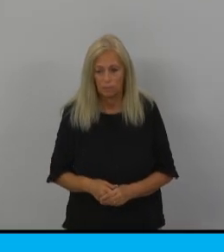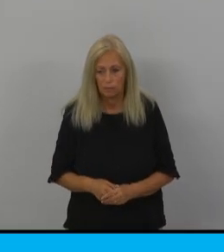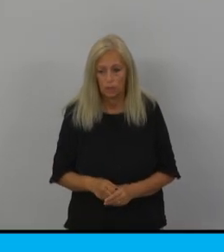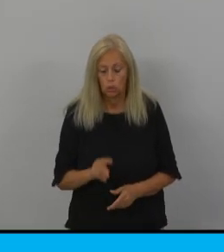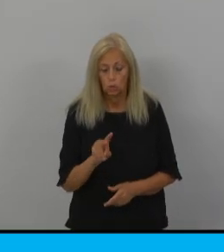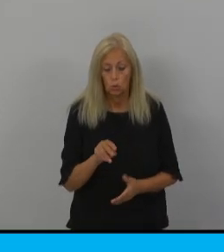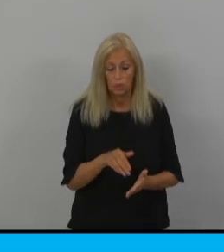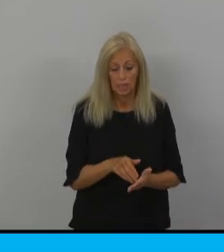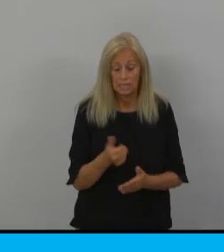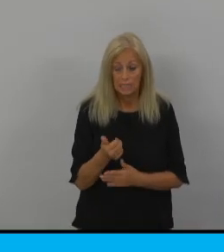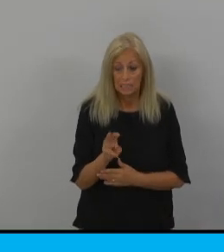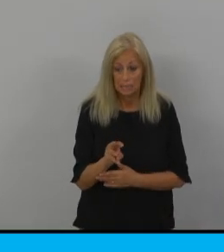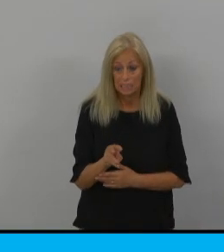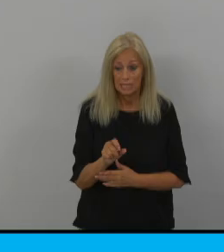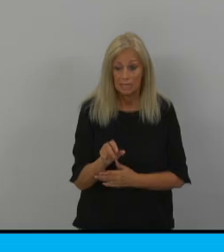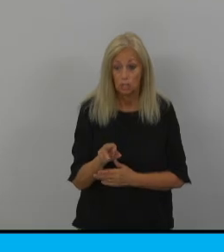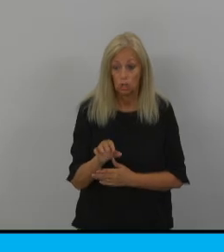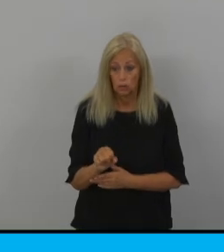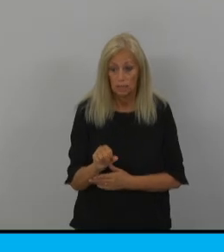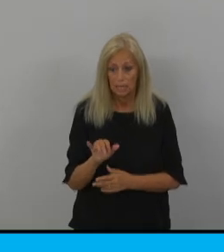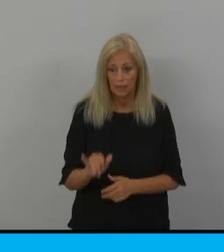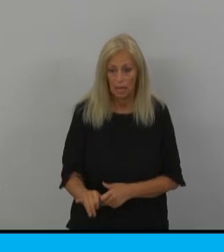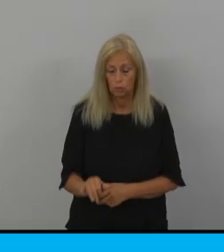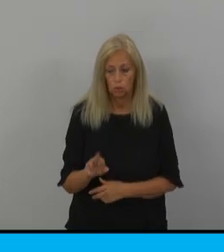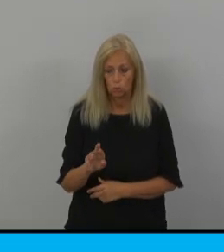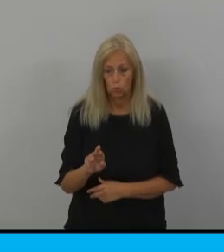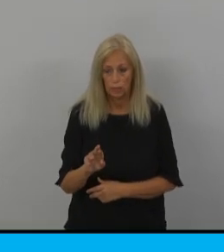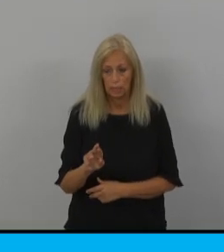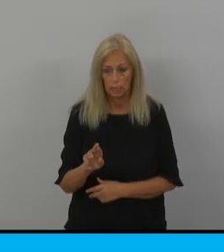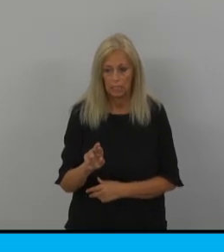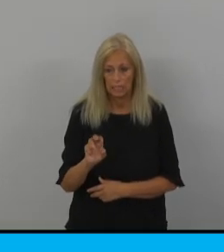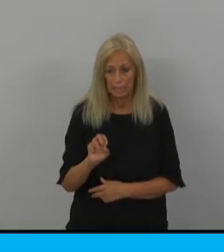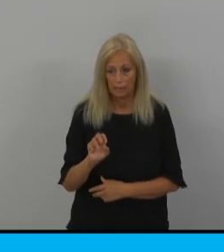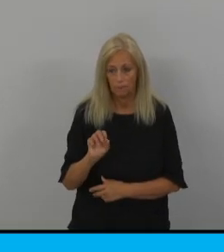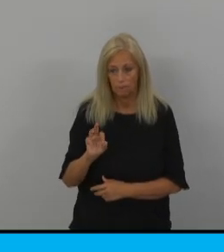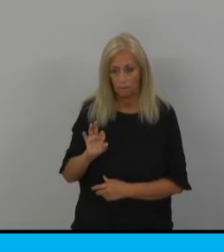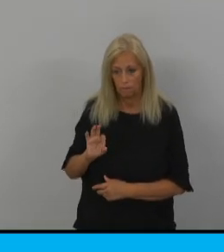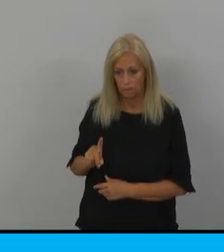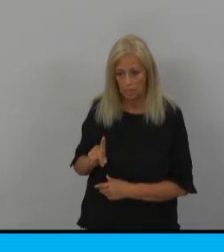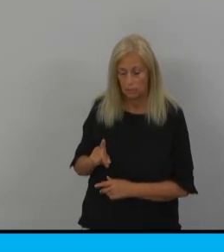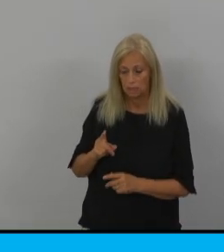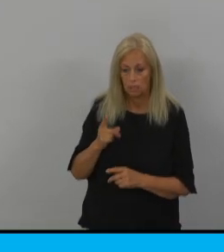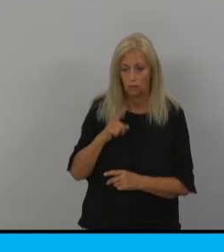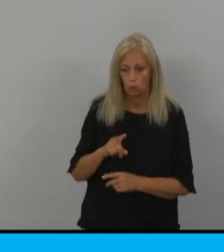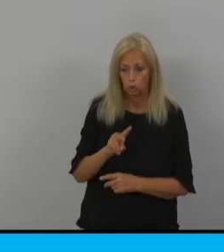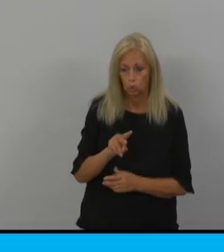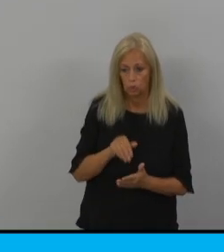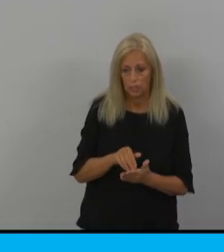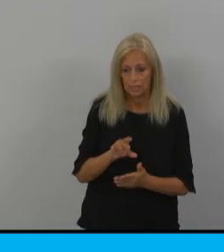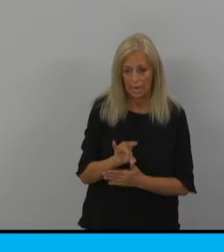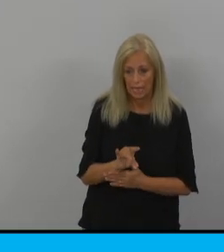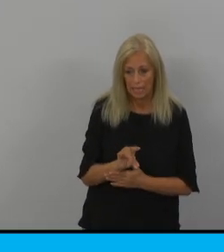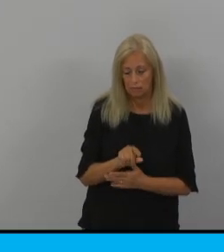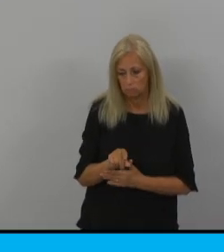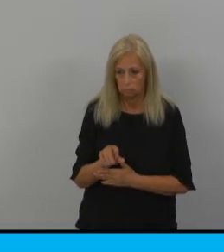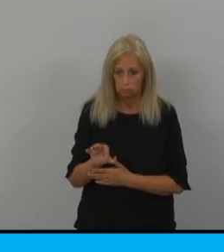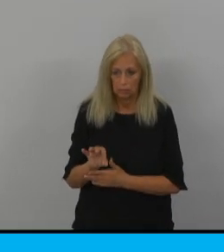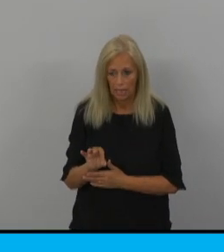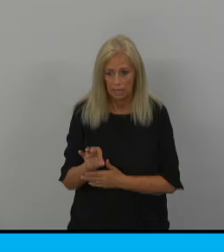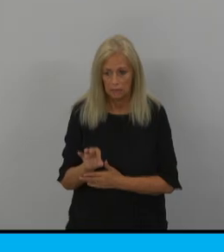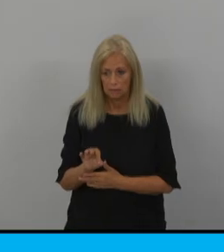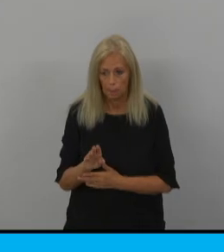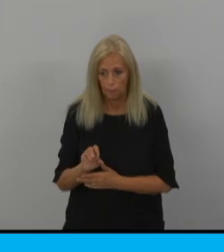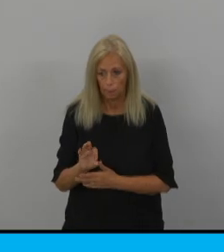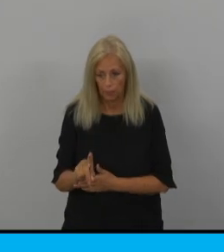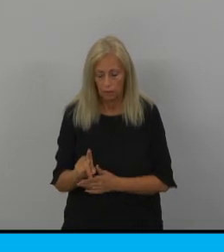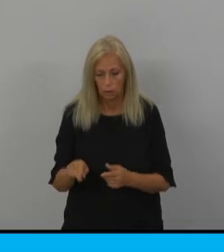the 2016 series was a refunding of some of our 2008-9 bonds that we issued when we